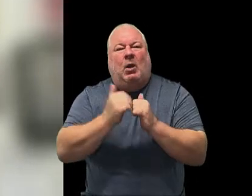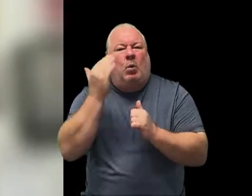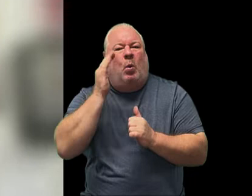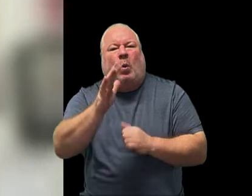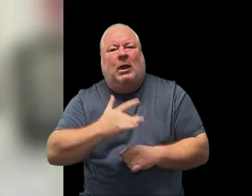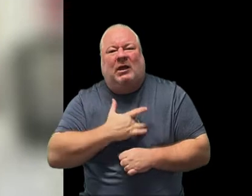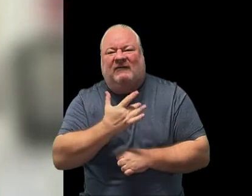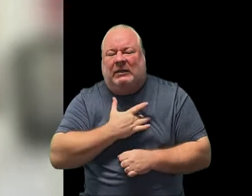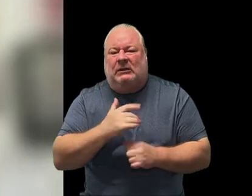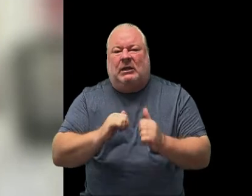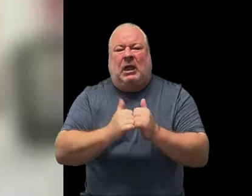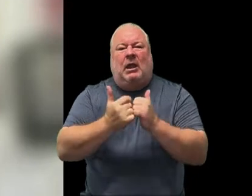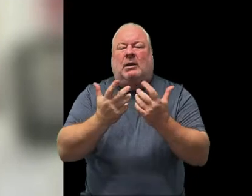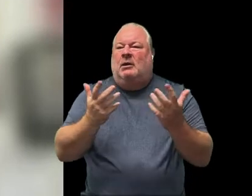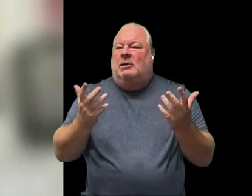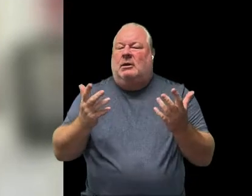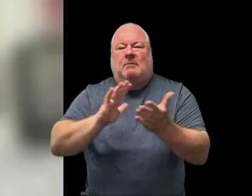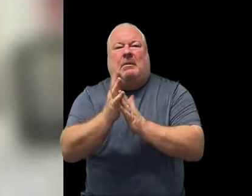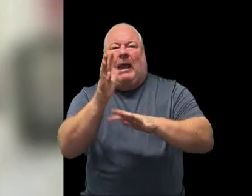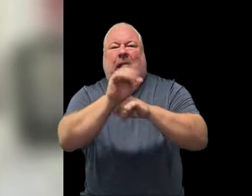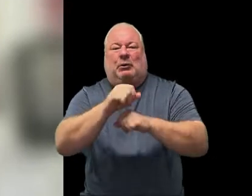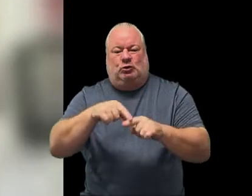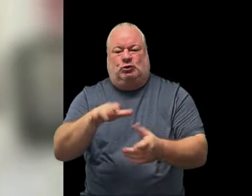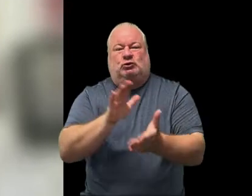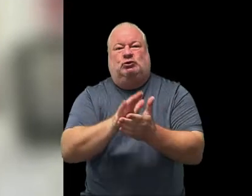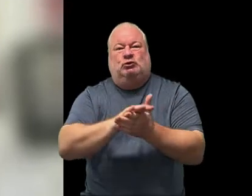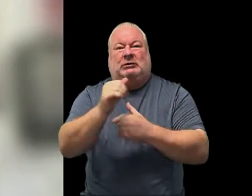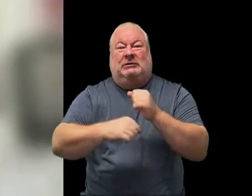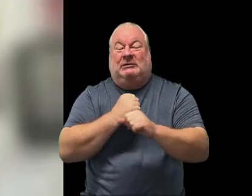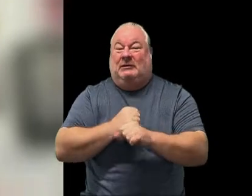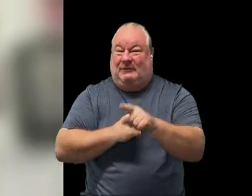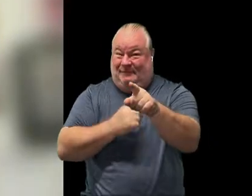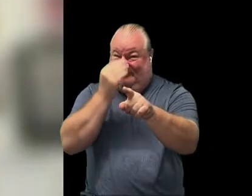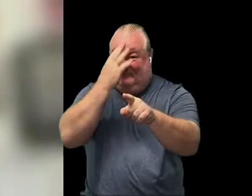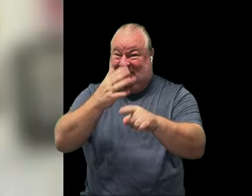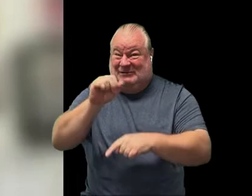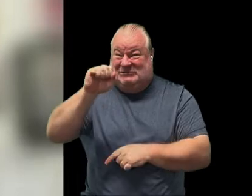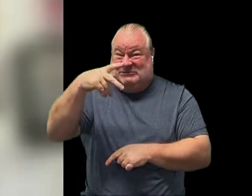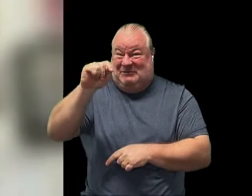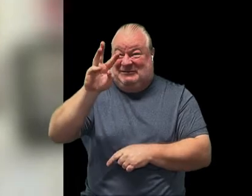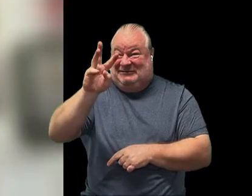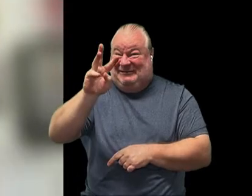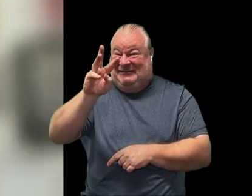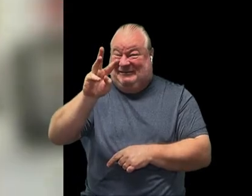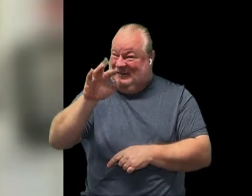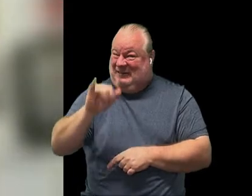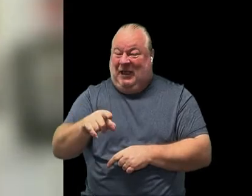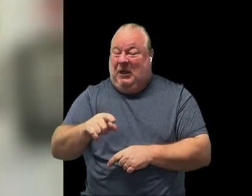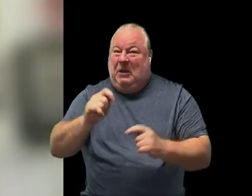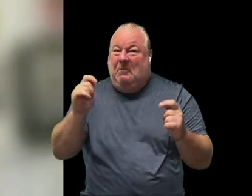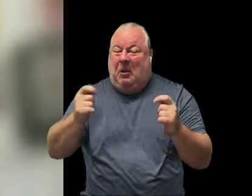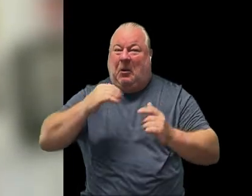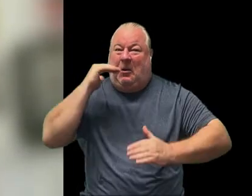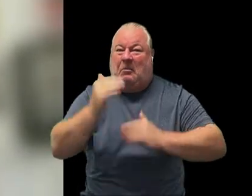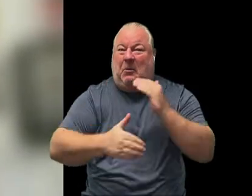school year. September 6th, we are going to hit the ground running. But